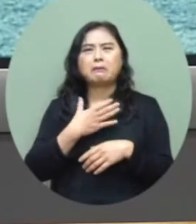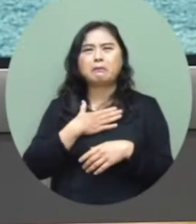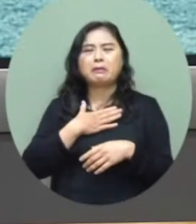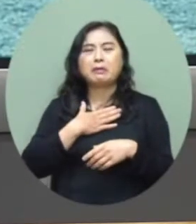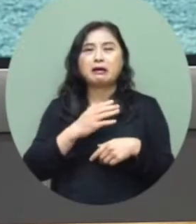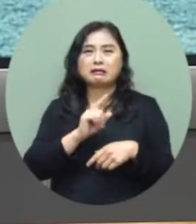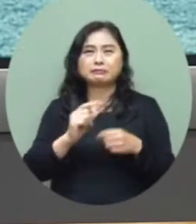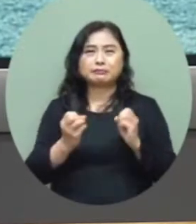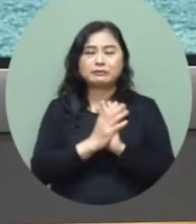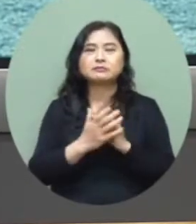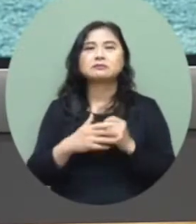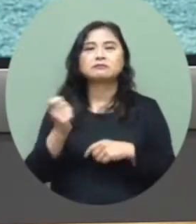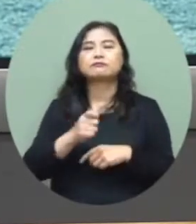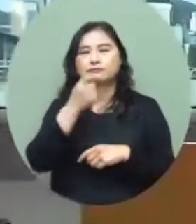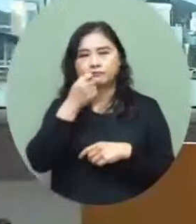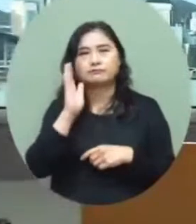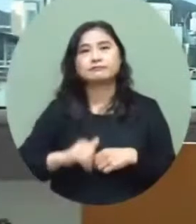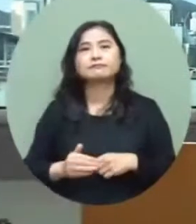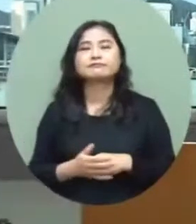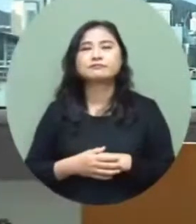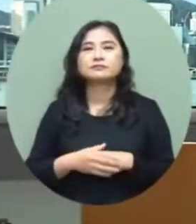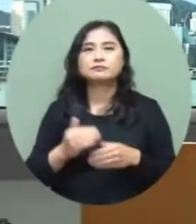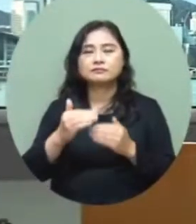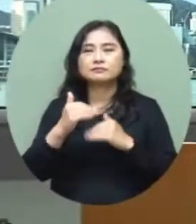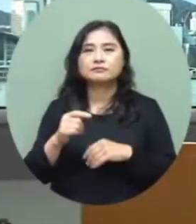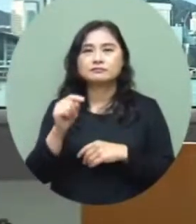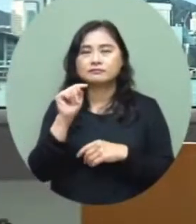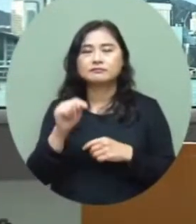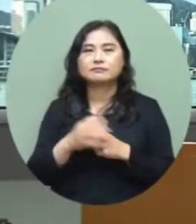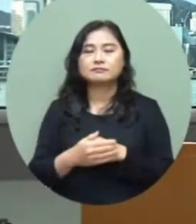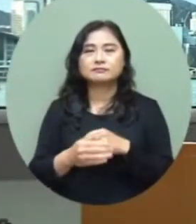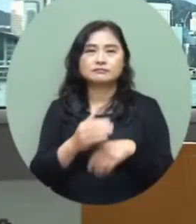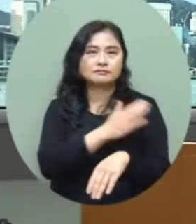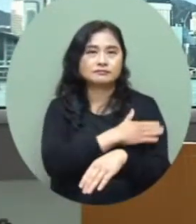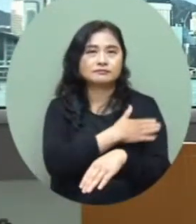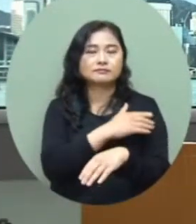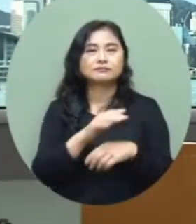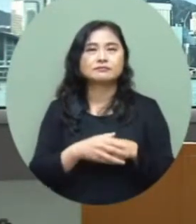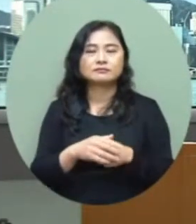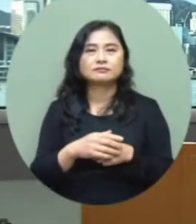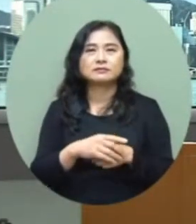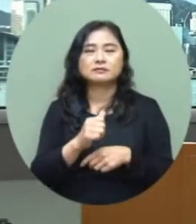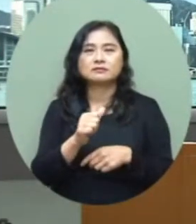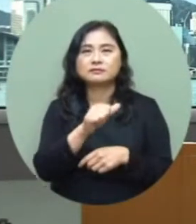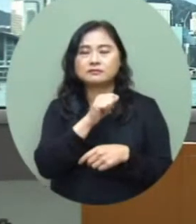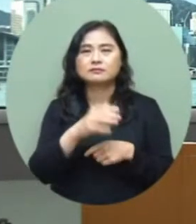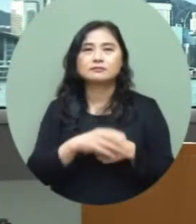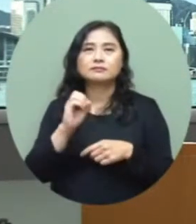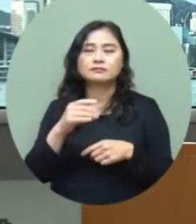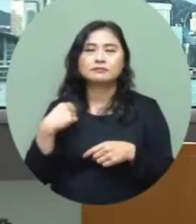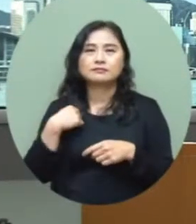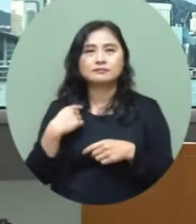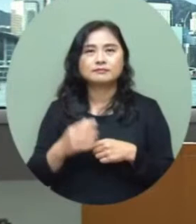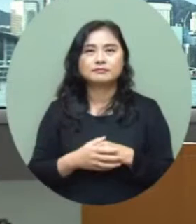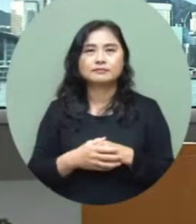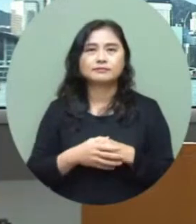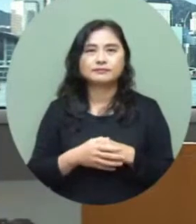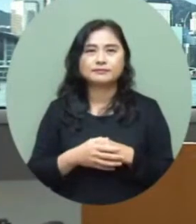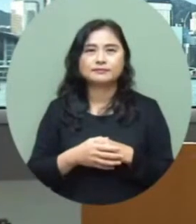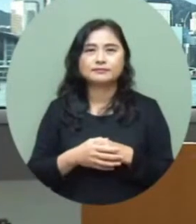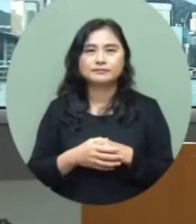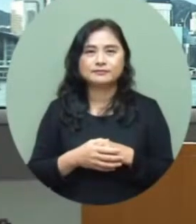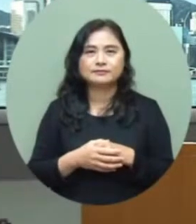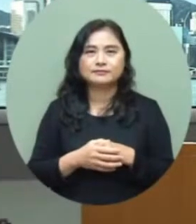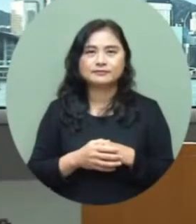well, or if they feel that they're exposed to risk, they can do the test. Next question. The one on the left towards